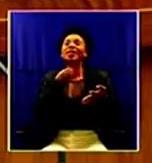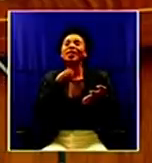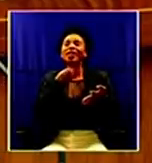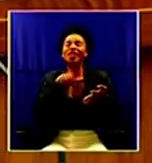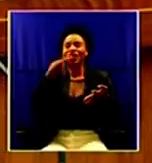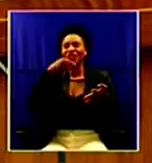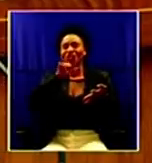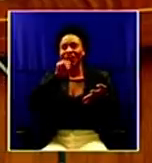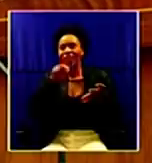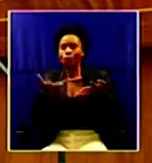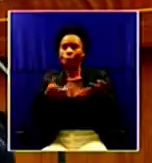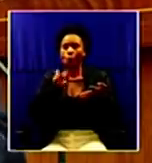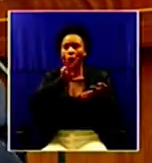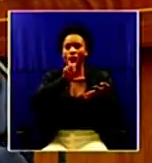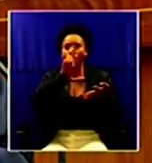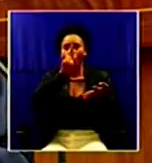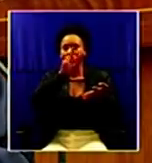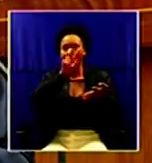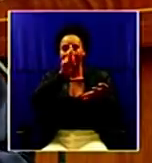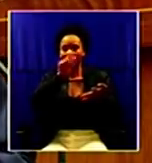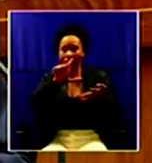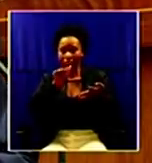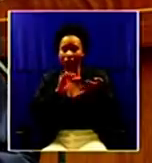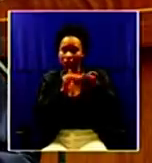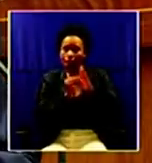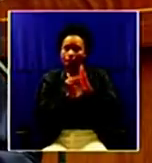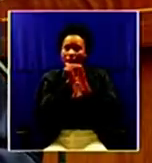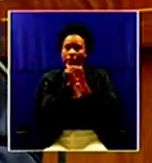vodka, will increase by